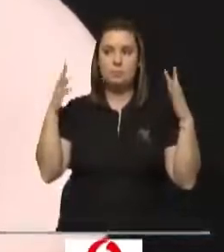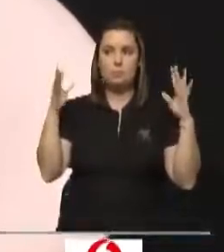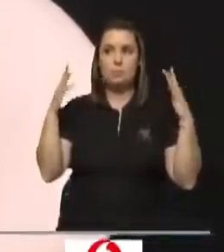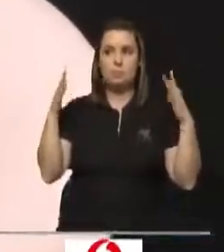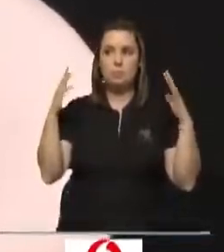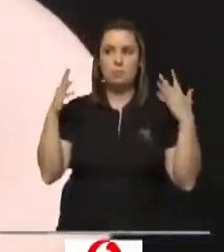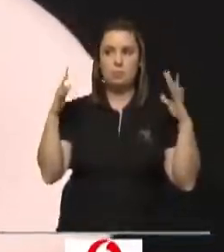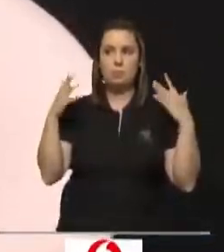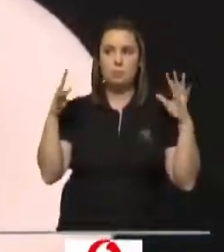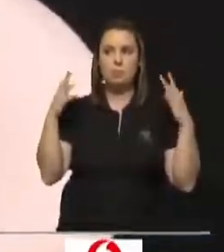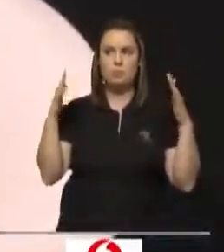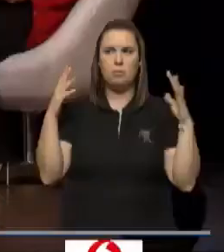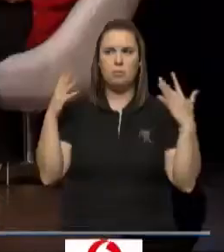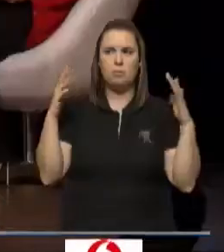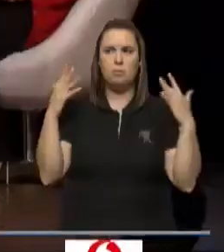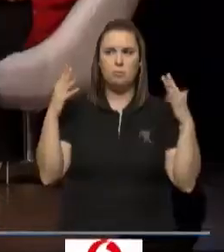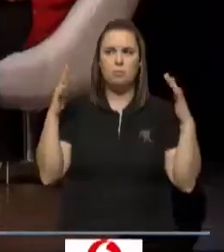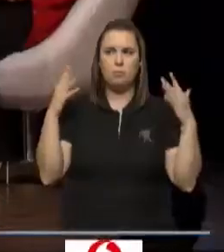acknowledged.